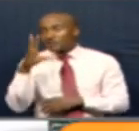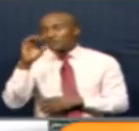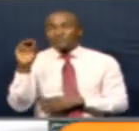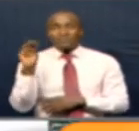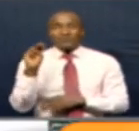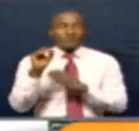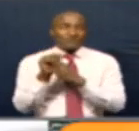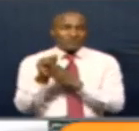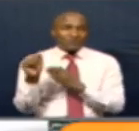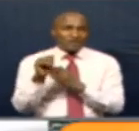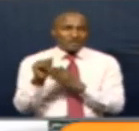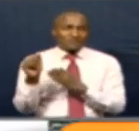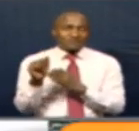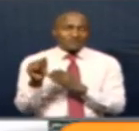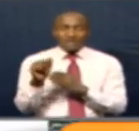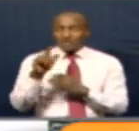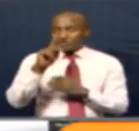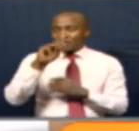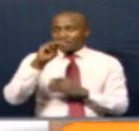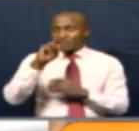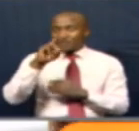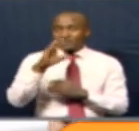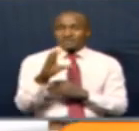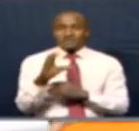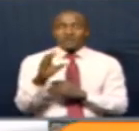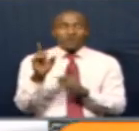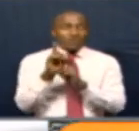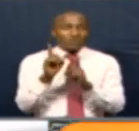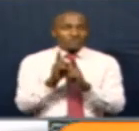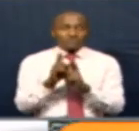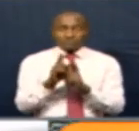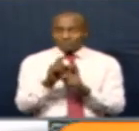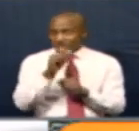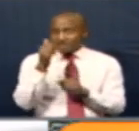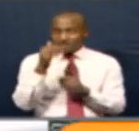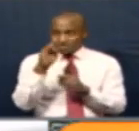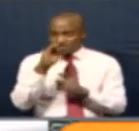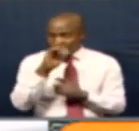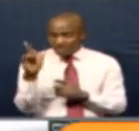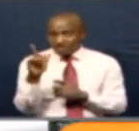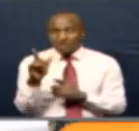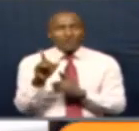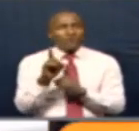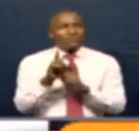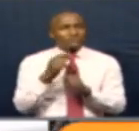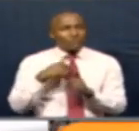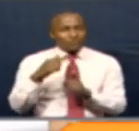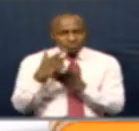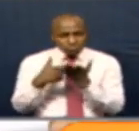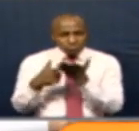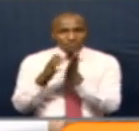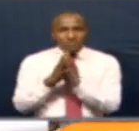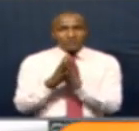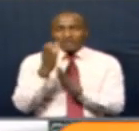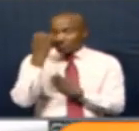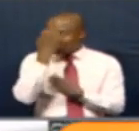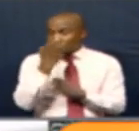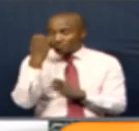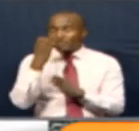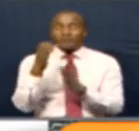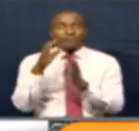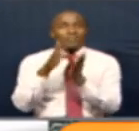million into the KMRC, and also AFDB. Mm-hmm. We're also speaking to EIB, the European Investment